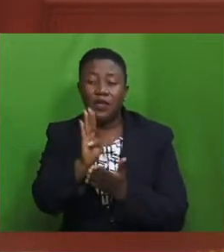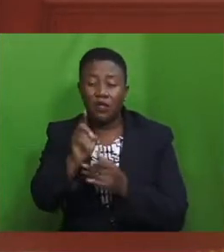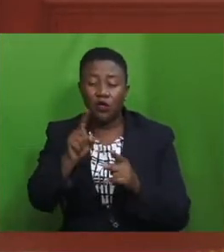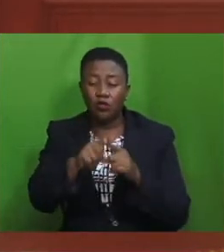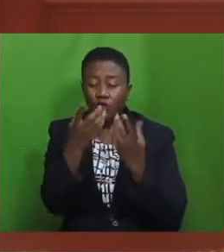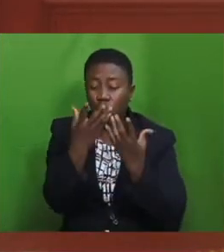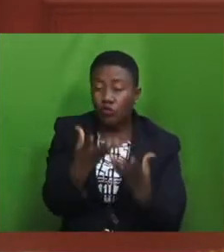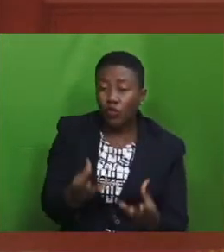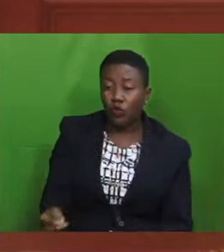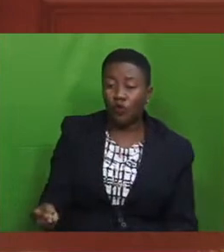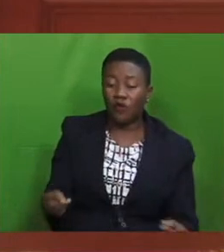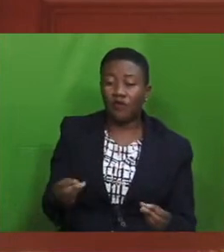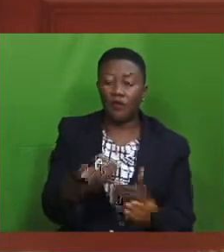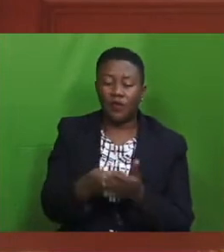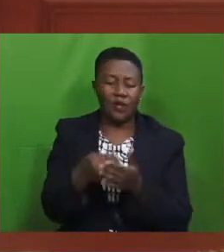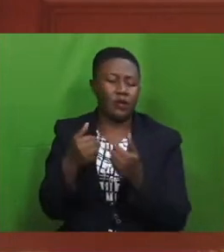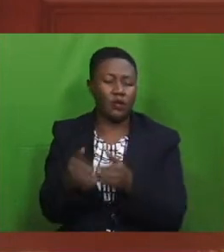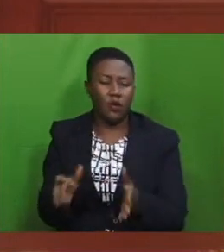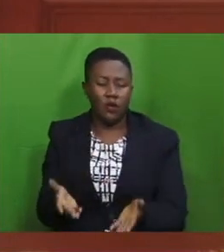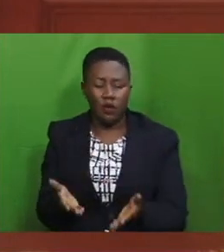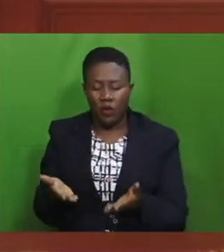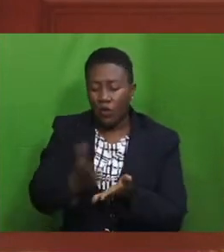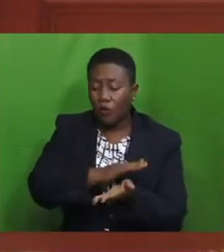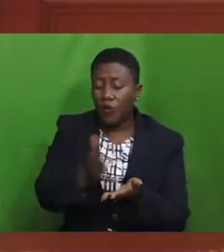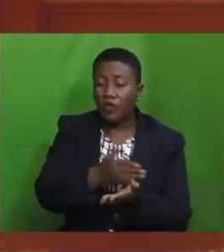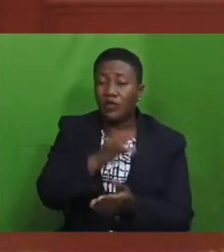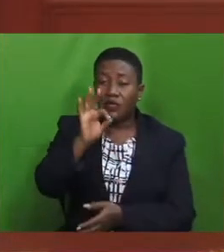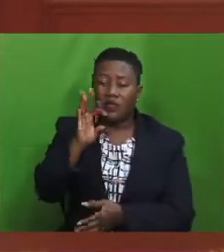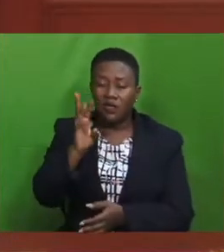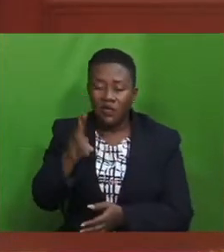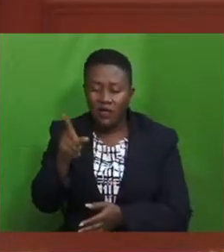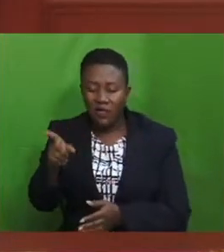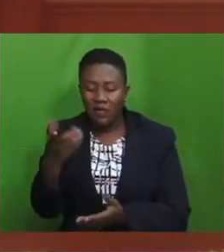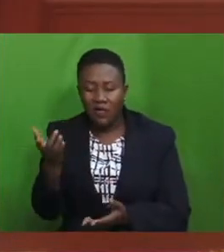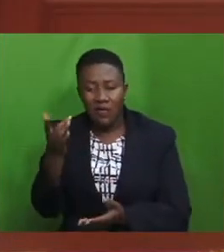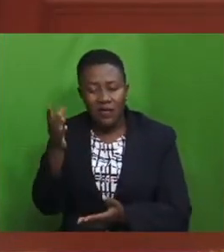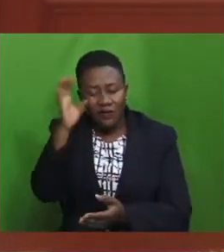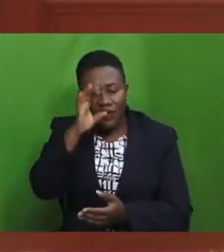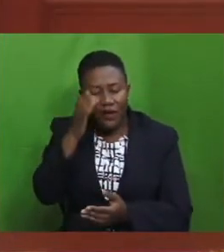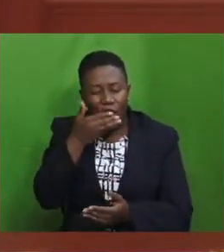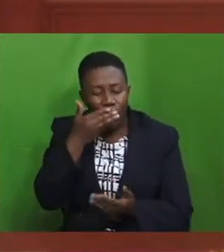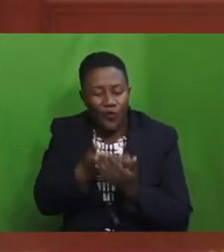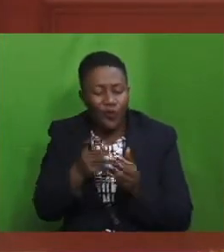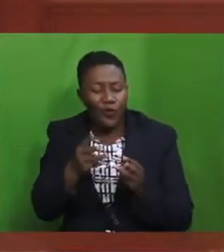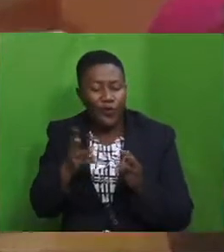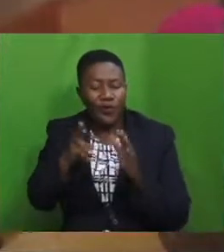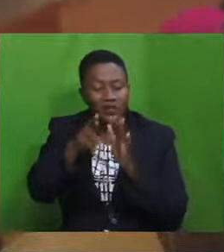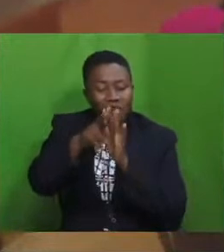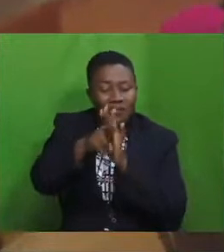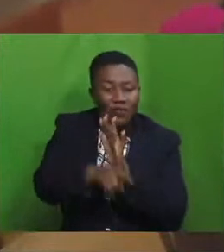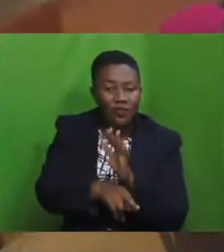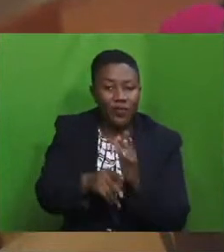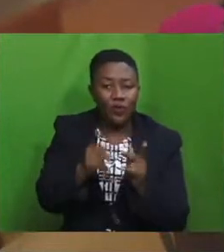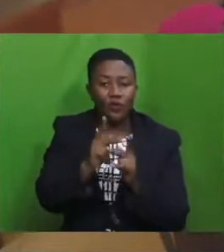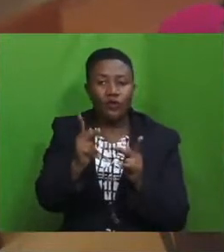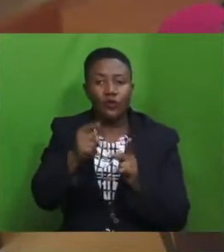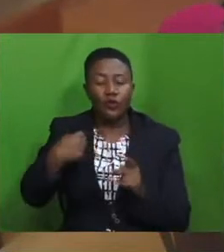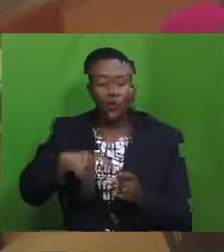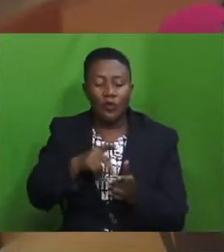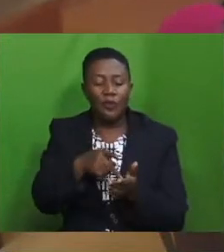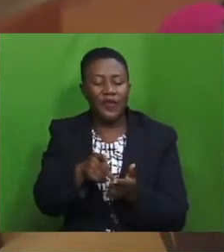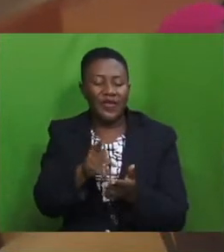come to page 96, he has cleverly reduced it, stating that we will pay some